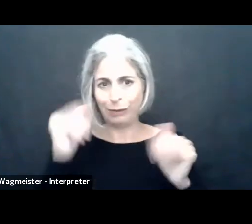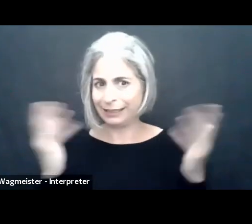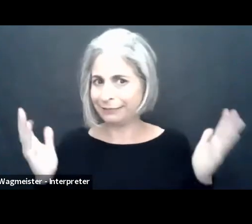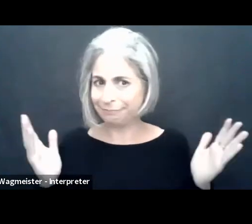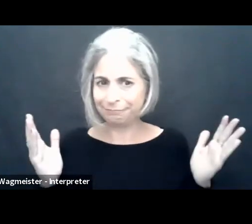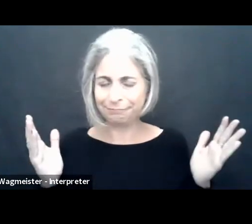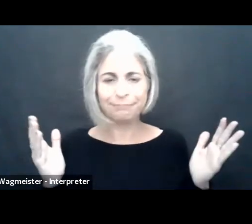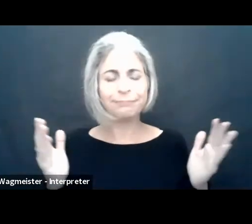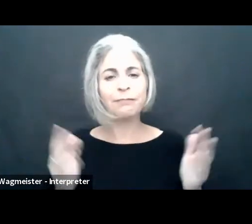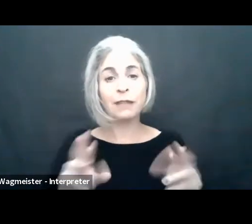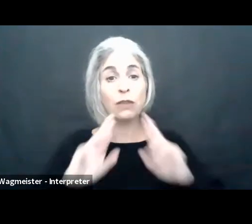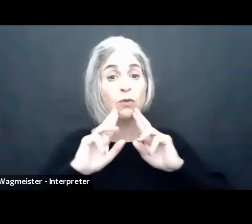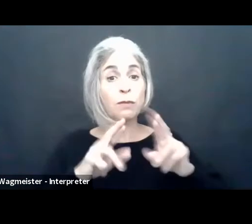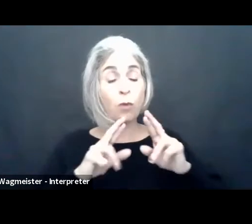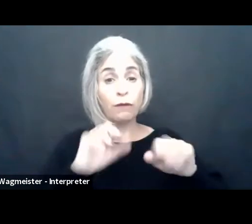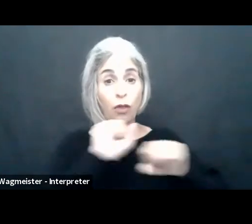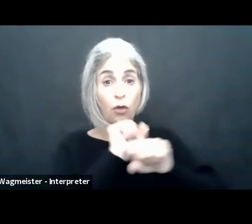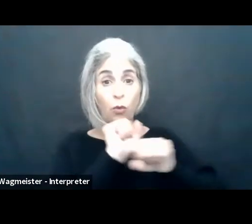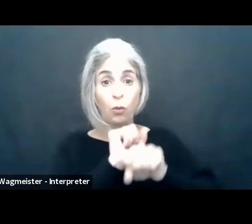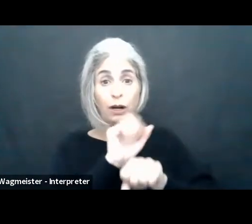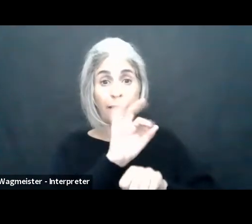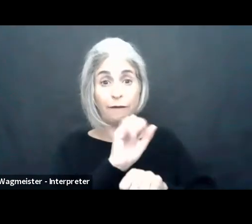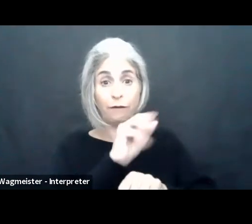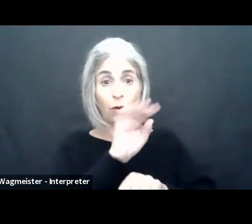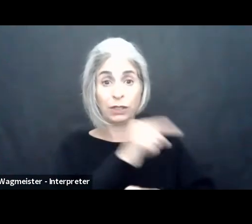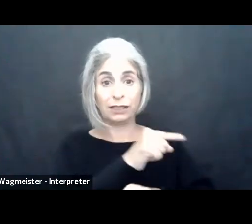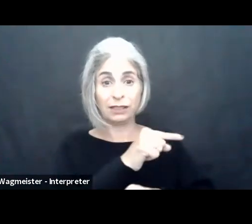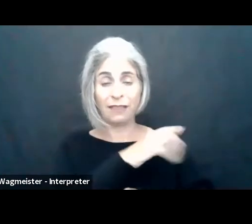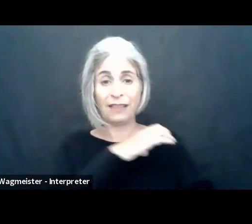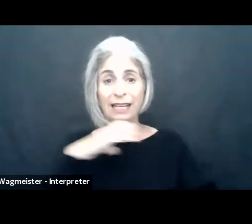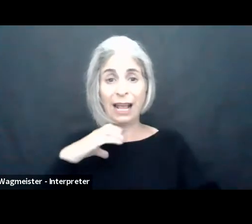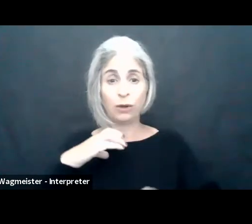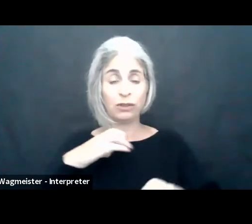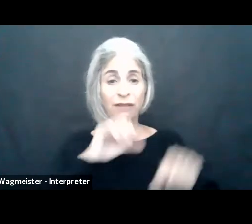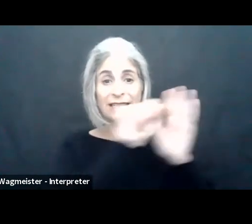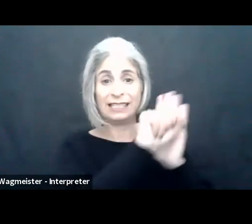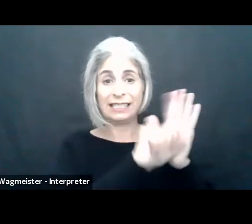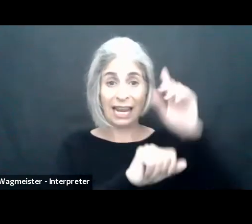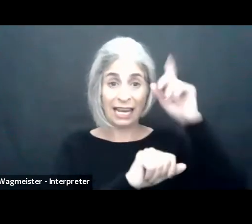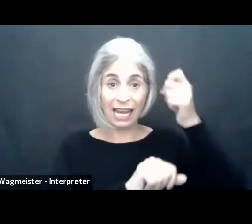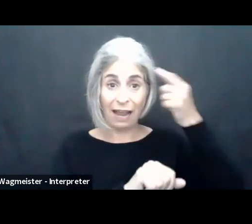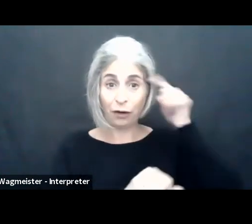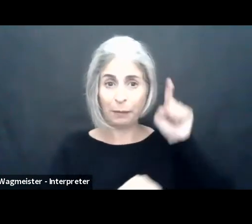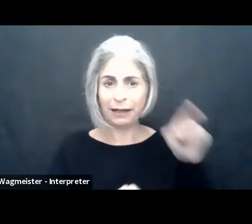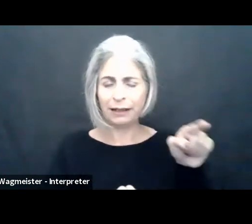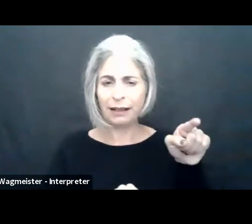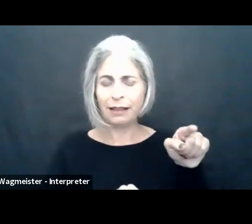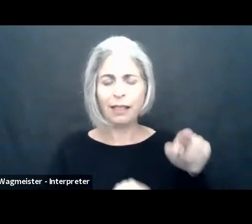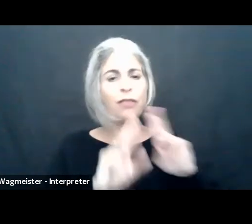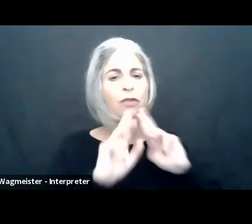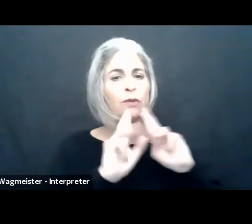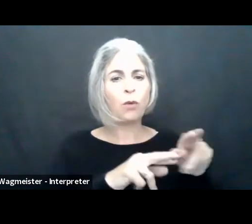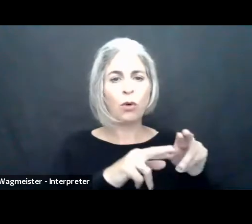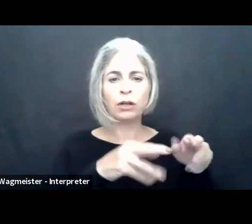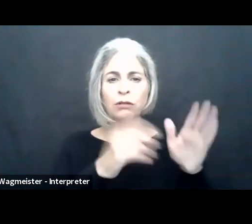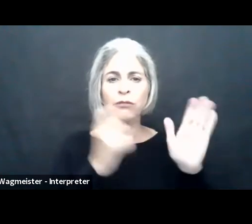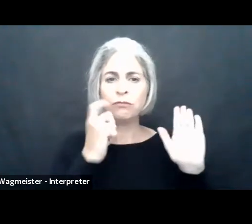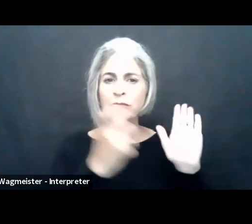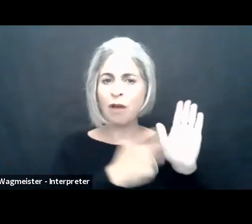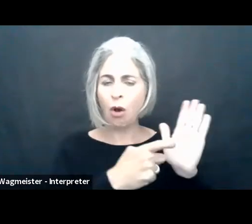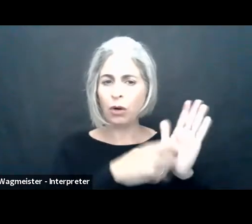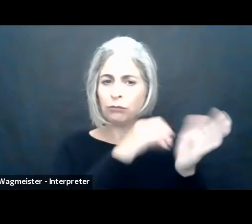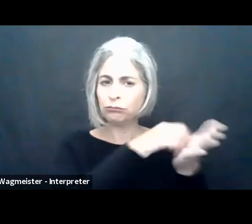of the future of the workforce by the Council of State Governments, the report noted that opportunities,